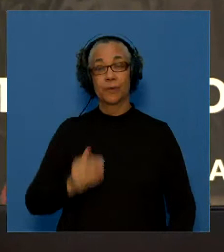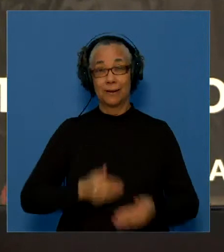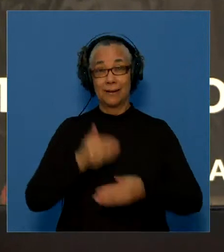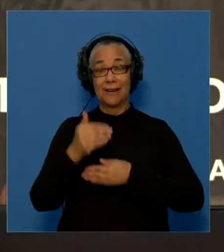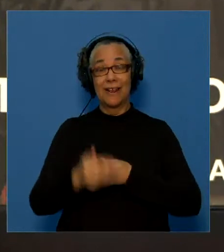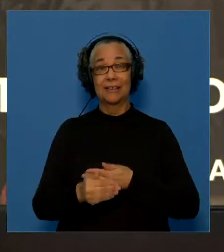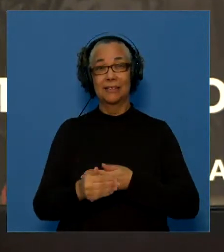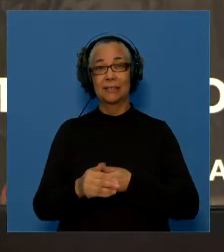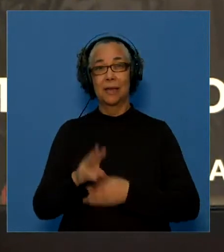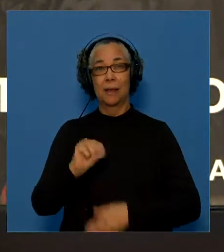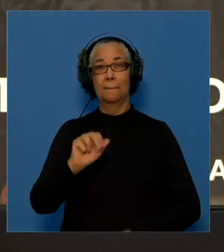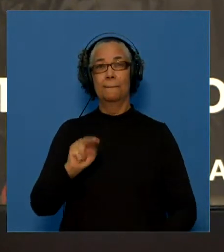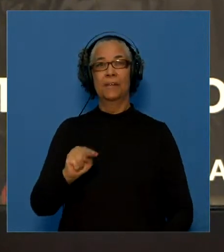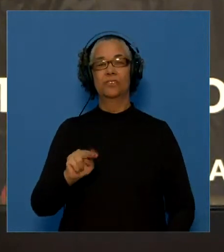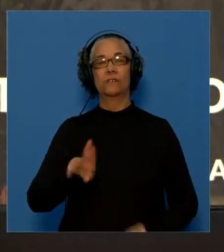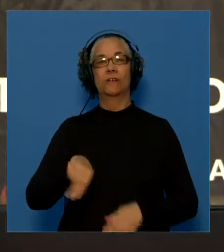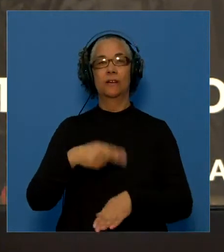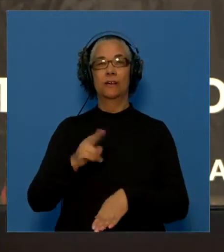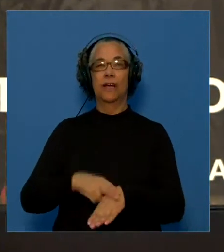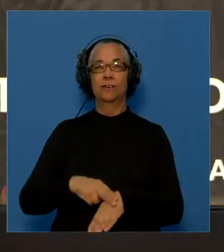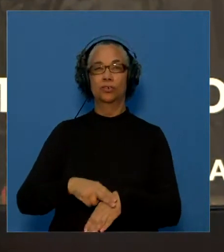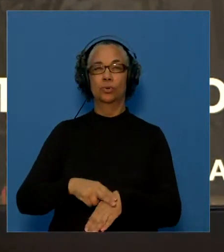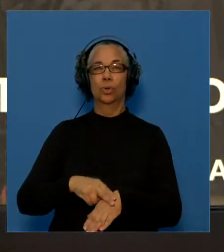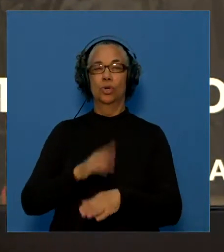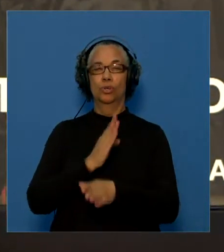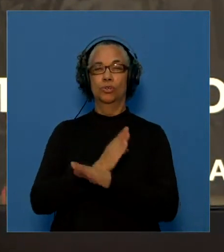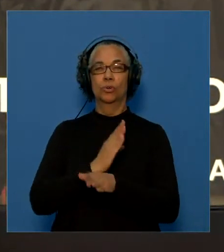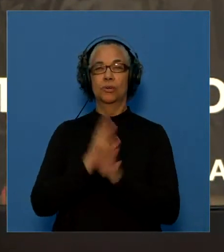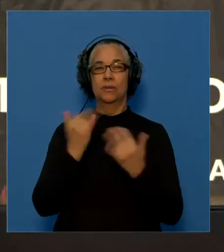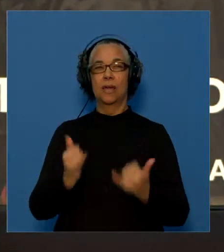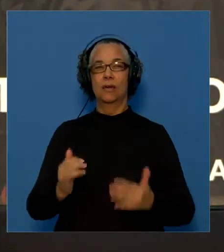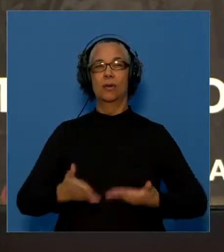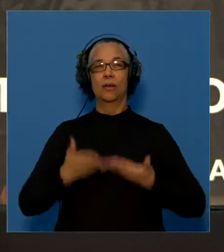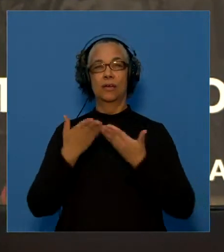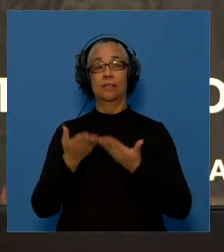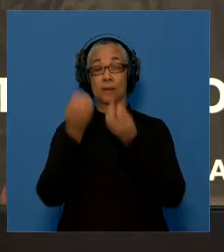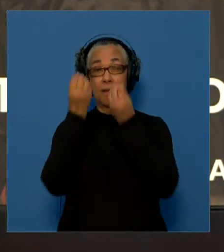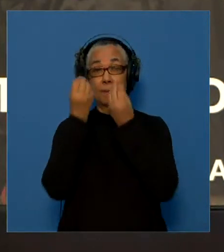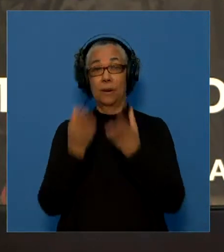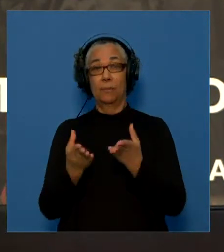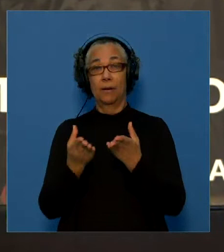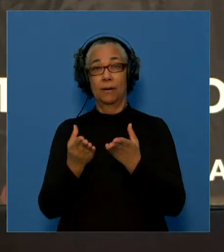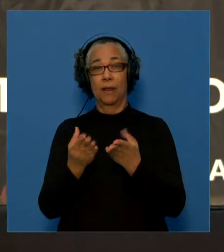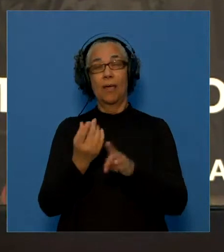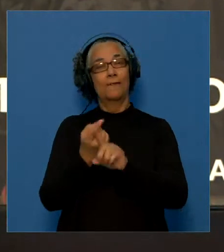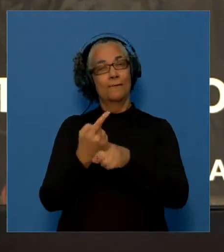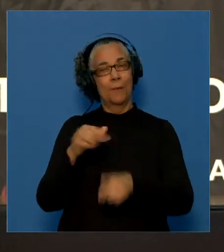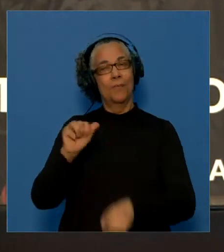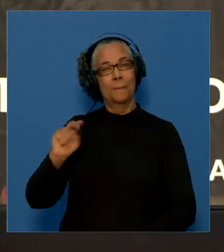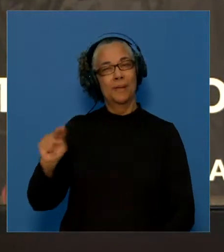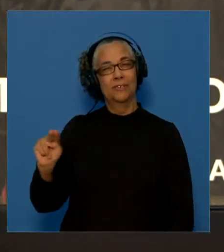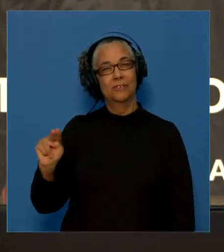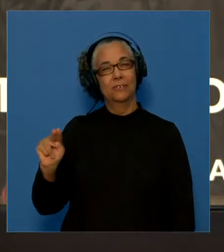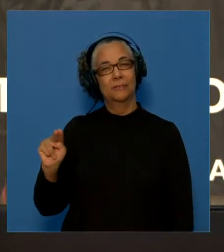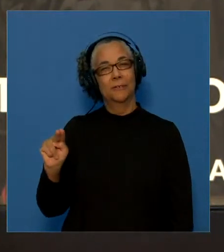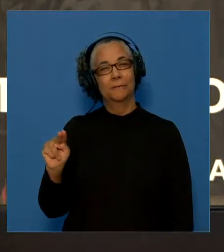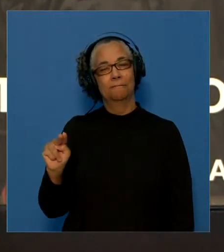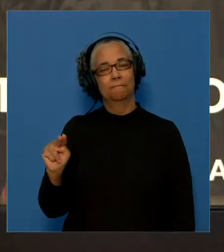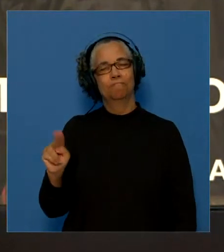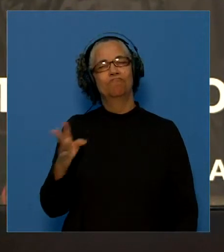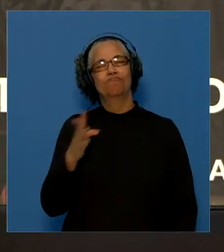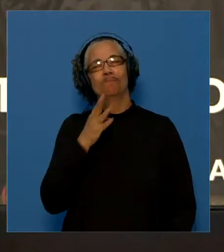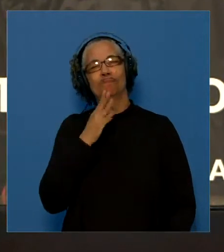Next, the Minister of National Security will now provide an update from her ministry and will also cover matters related